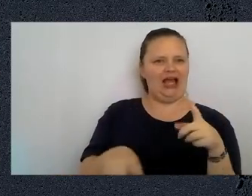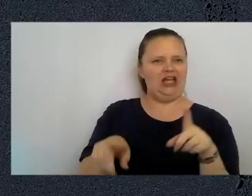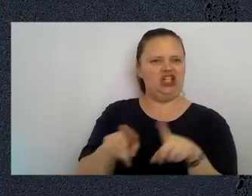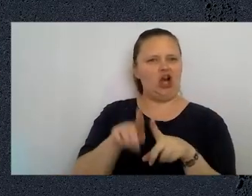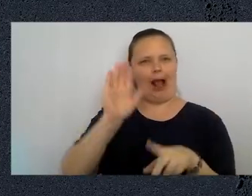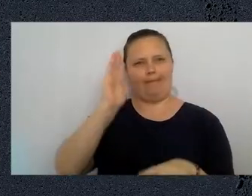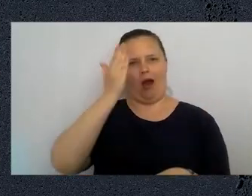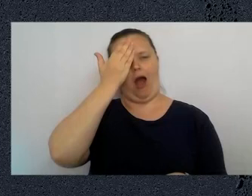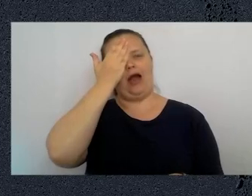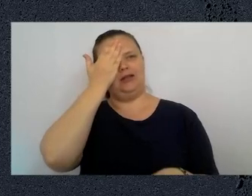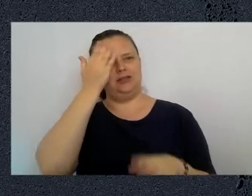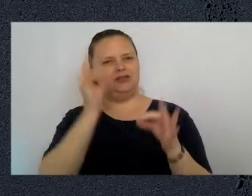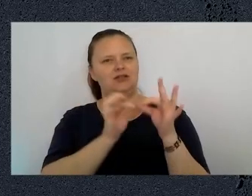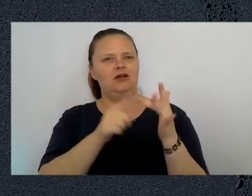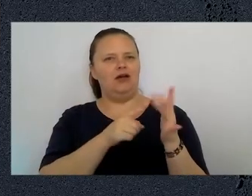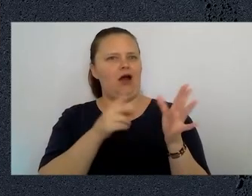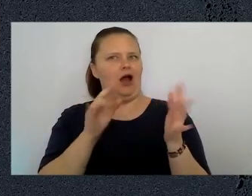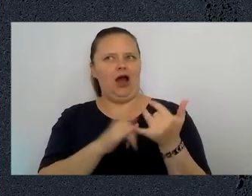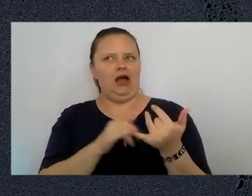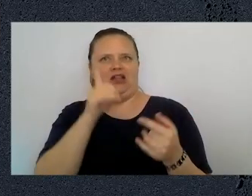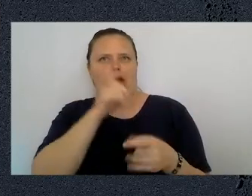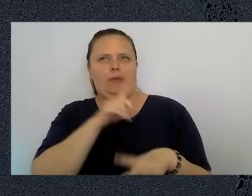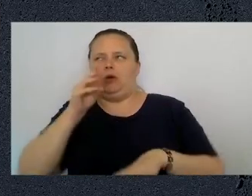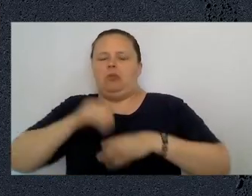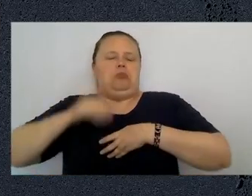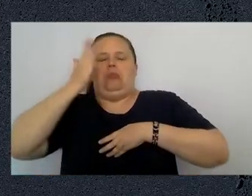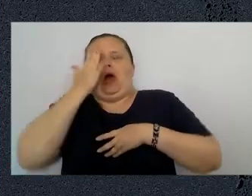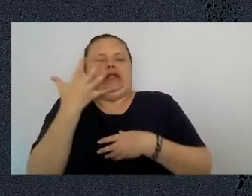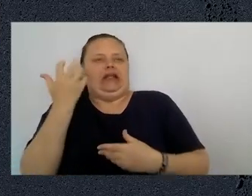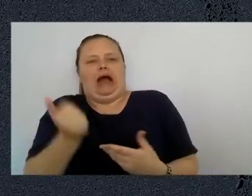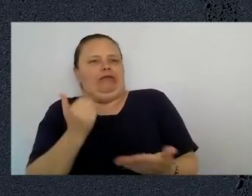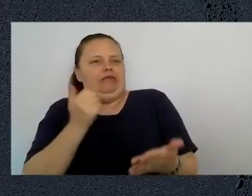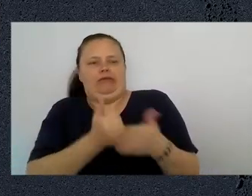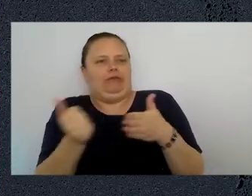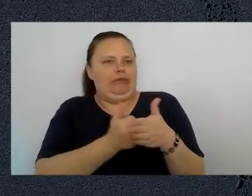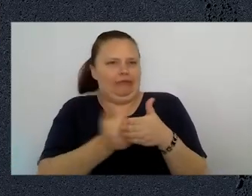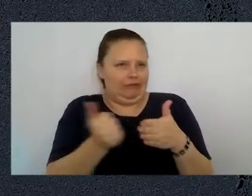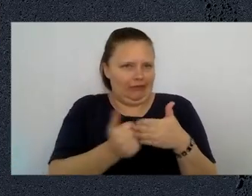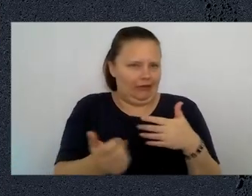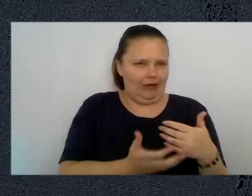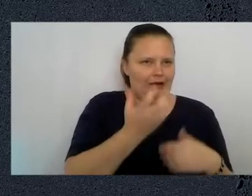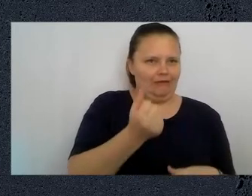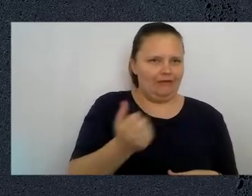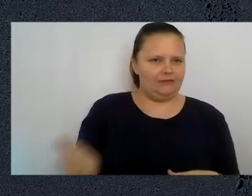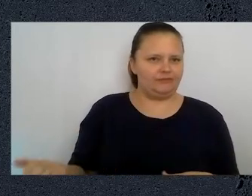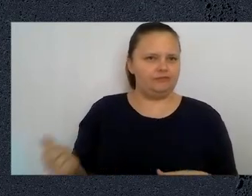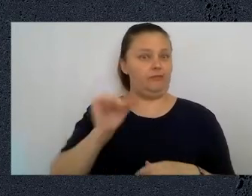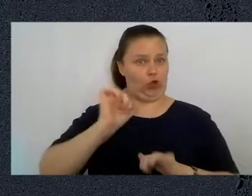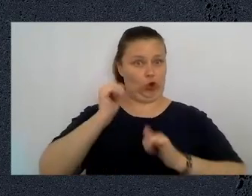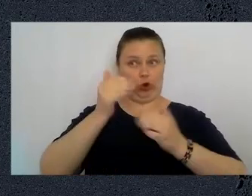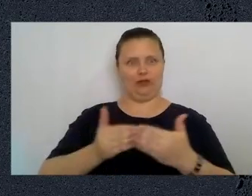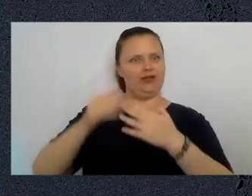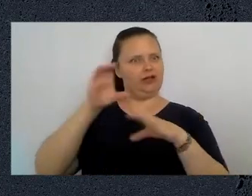biases that we're very unconscious about that still pop up every day? Yeah, and I think you're studying science?